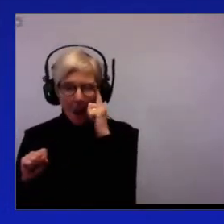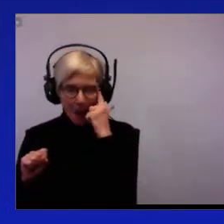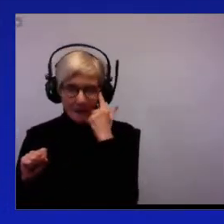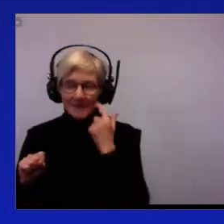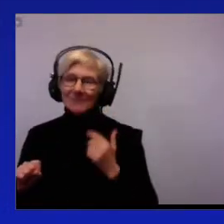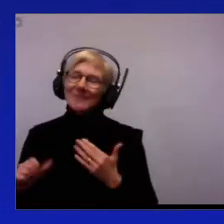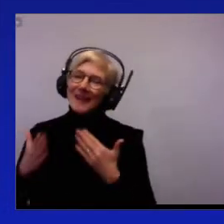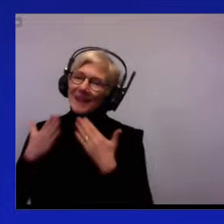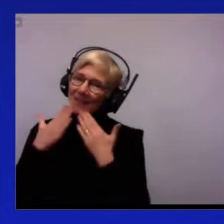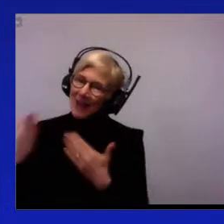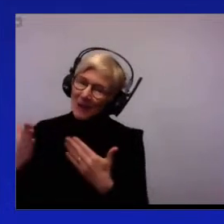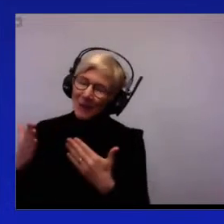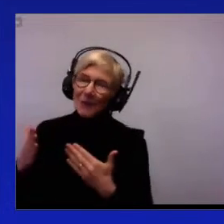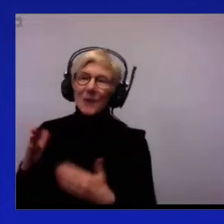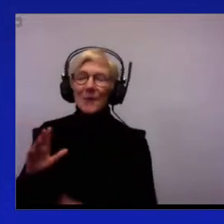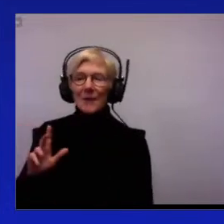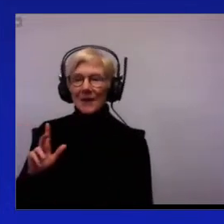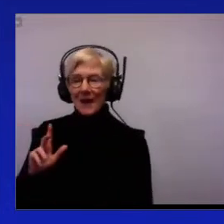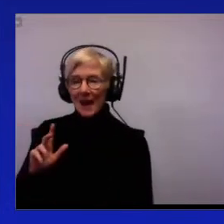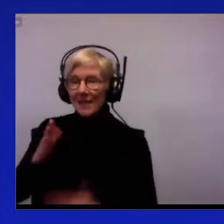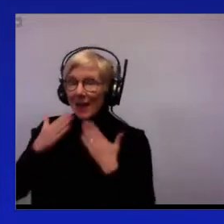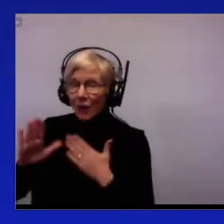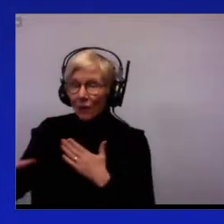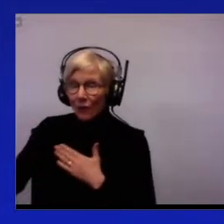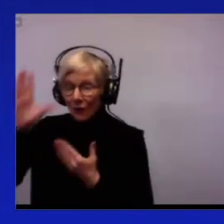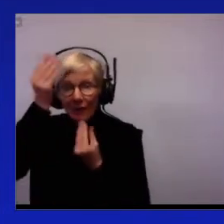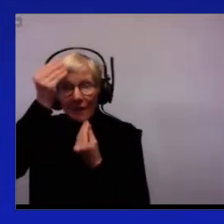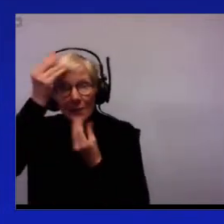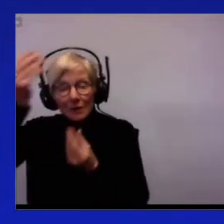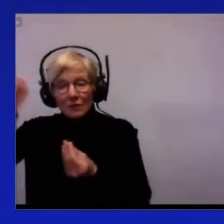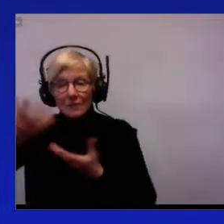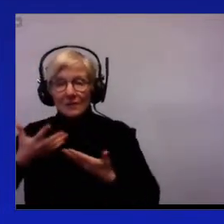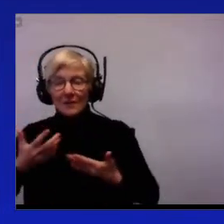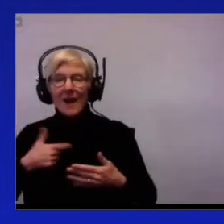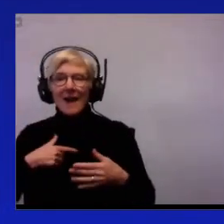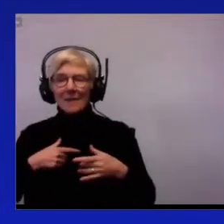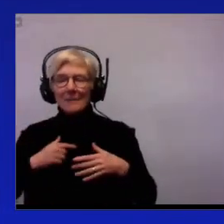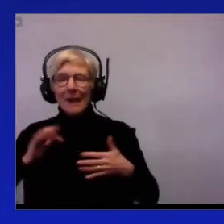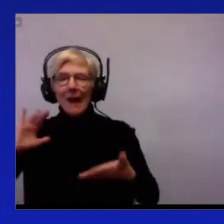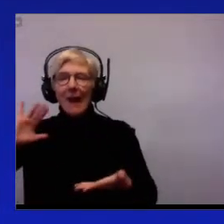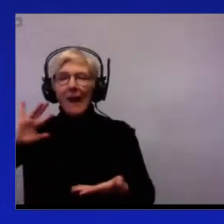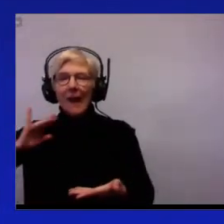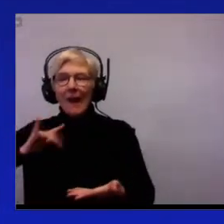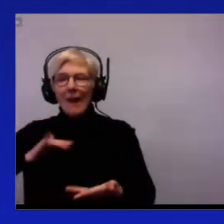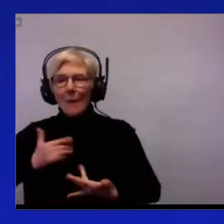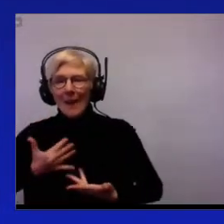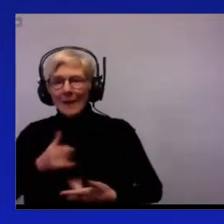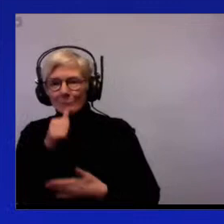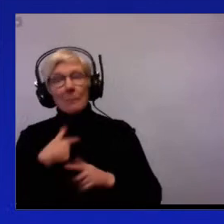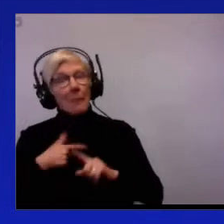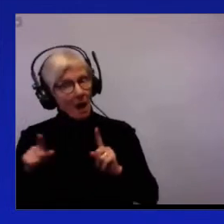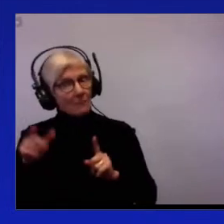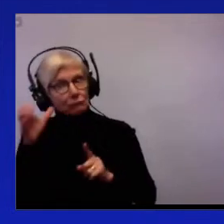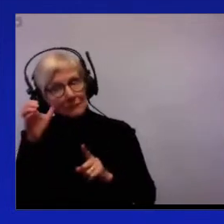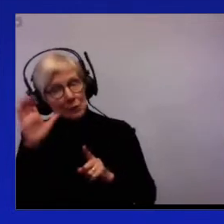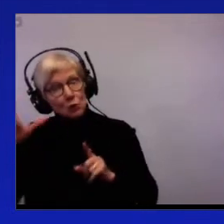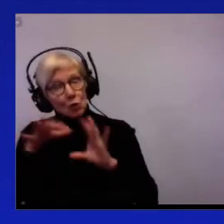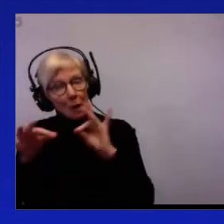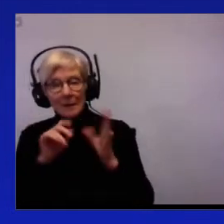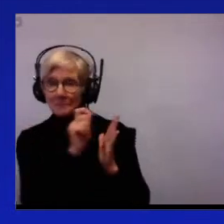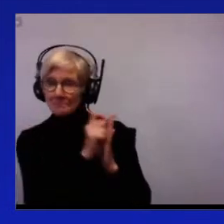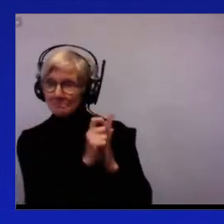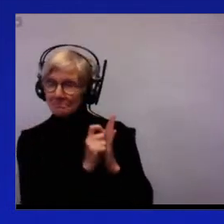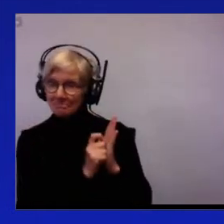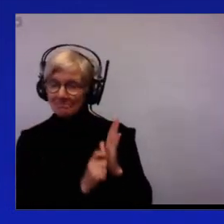very much for all the information you shared with us today. I'm late on the list, but I've been listening and taking notes, and most